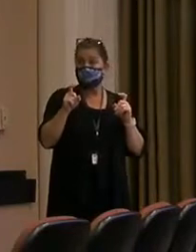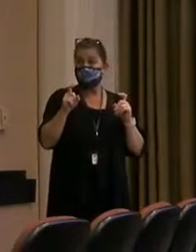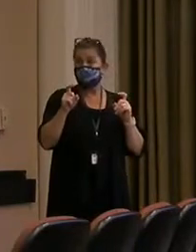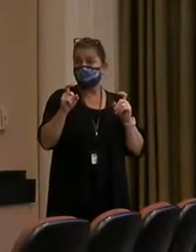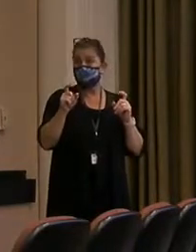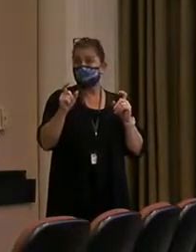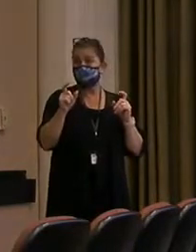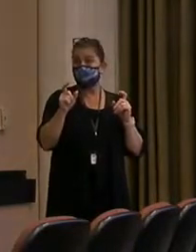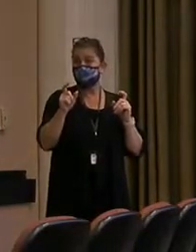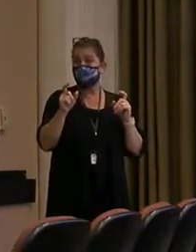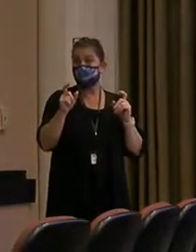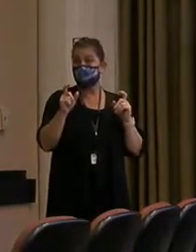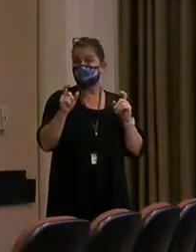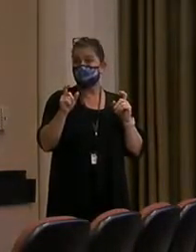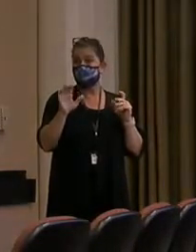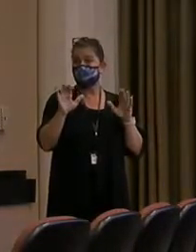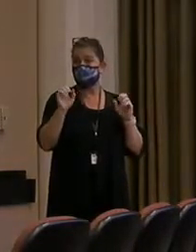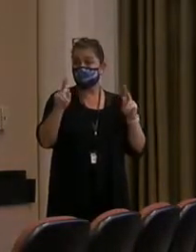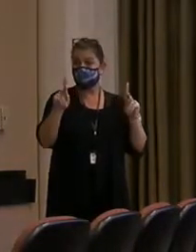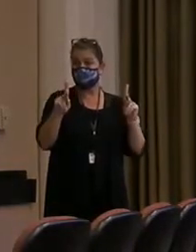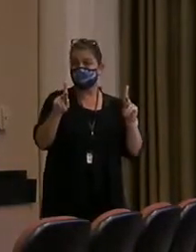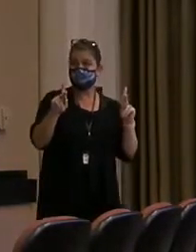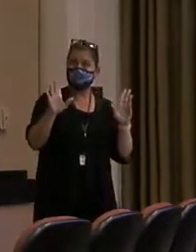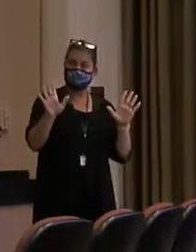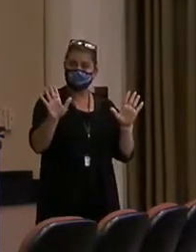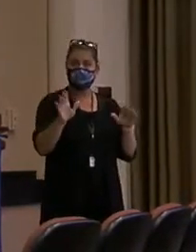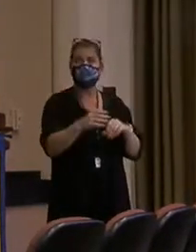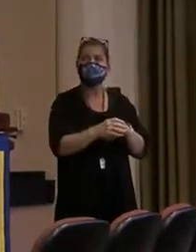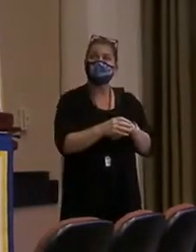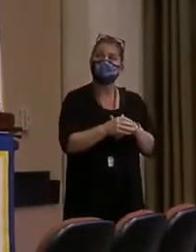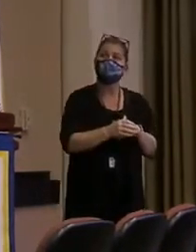Page down? Ah, okay.